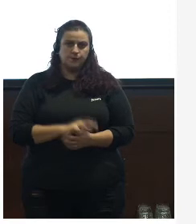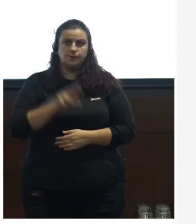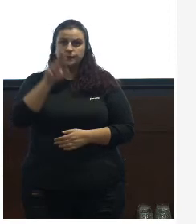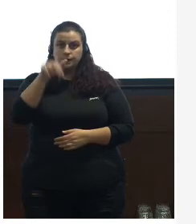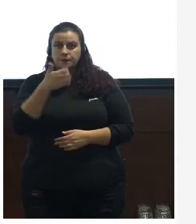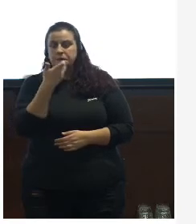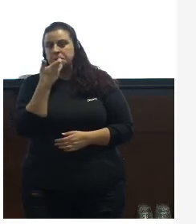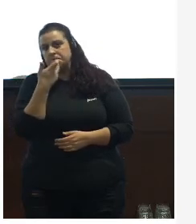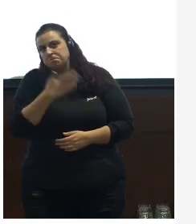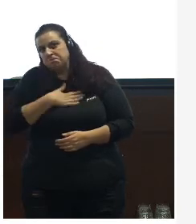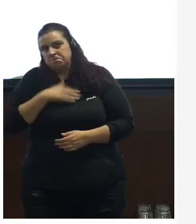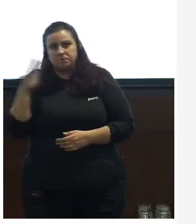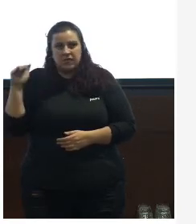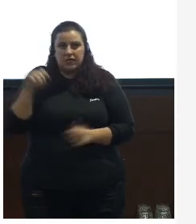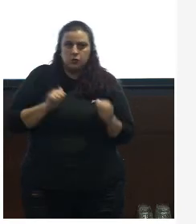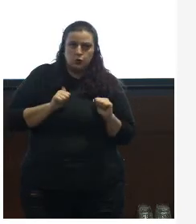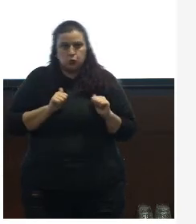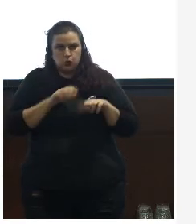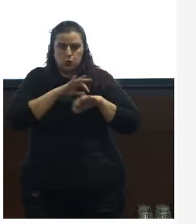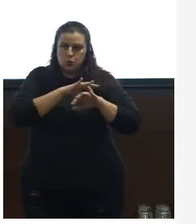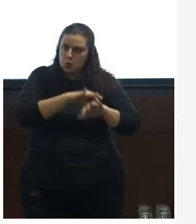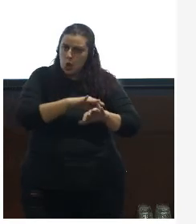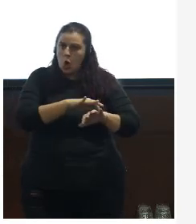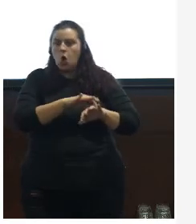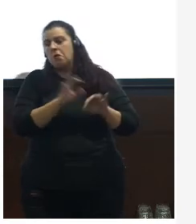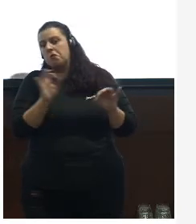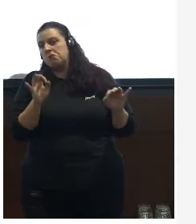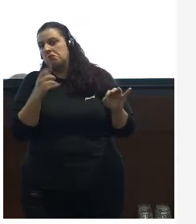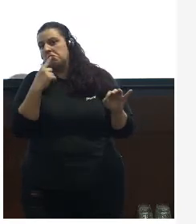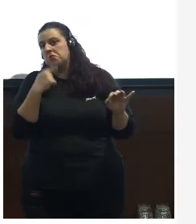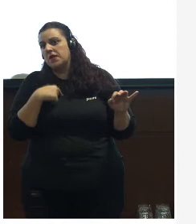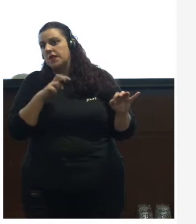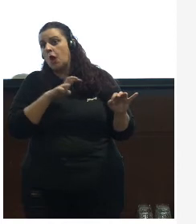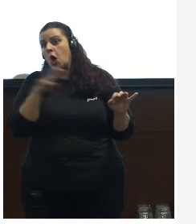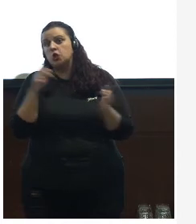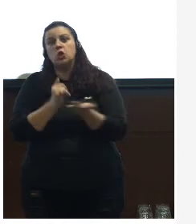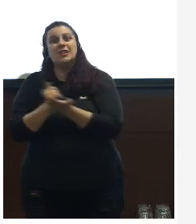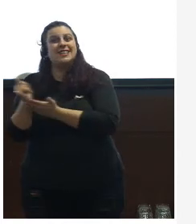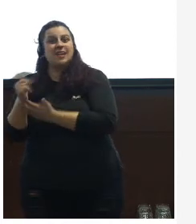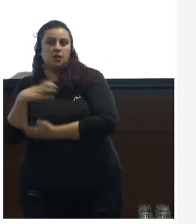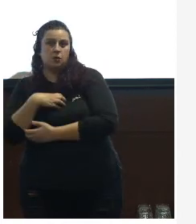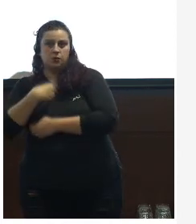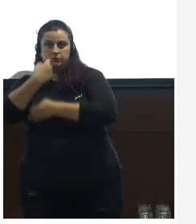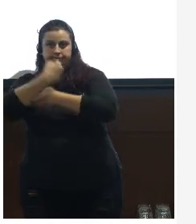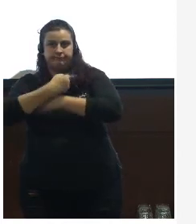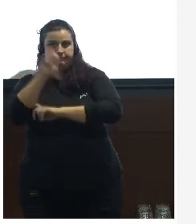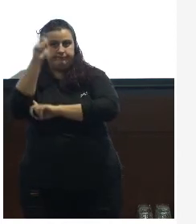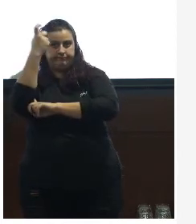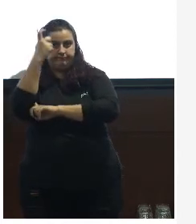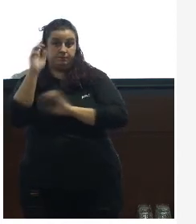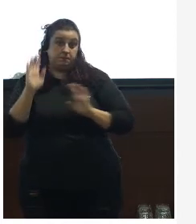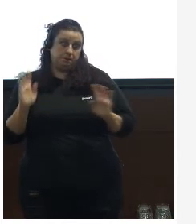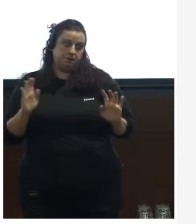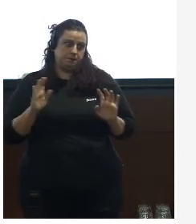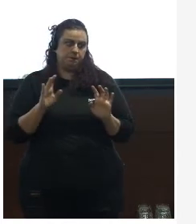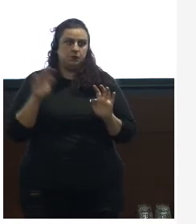we heard it already today, we cannot use any other itinerary. The tours need to be adjusted. It means that we sometimes